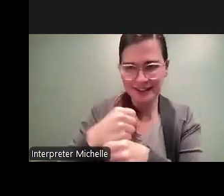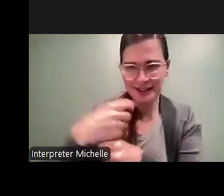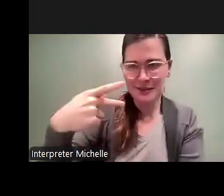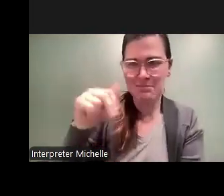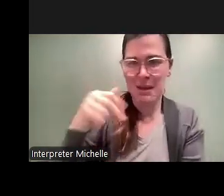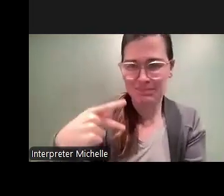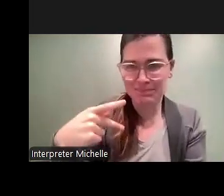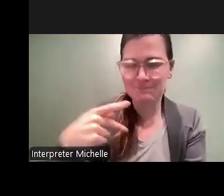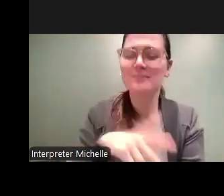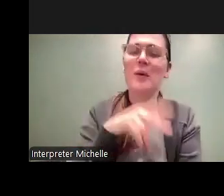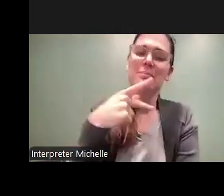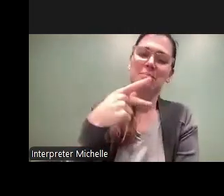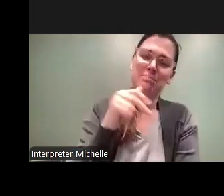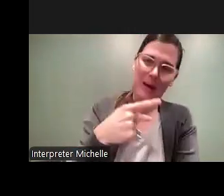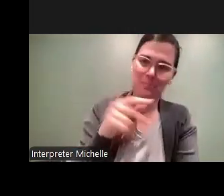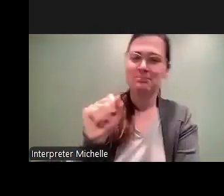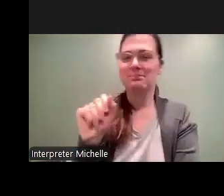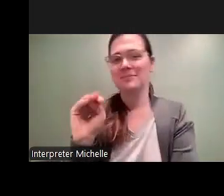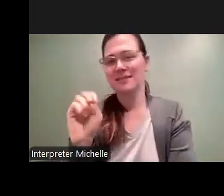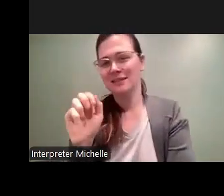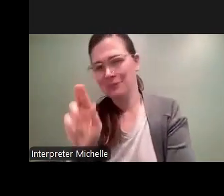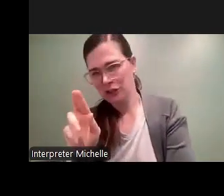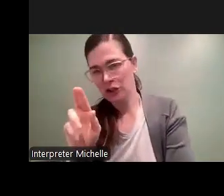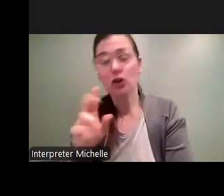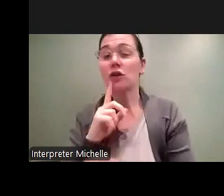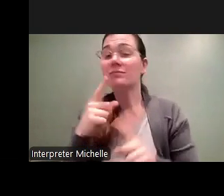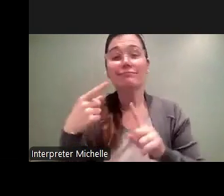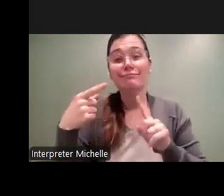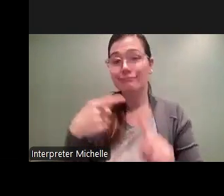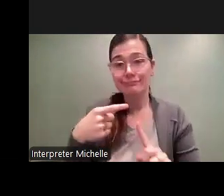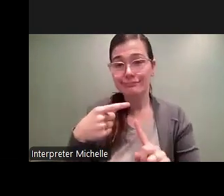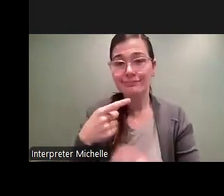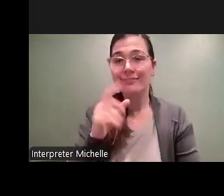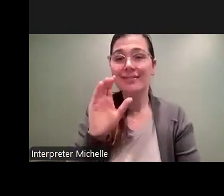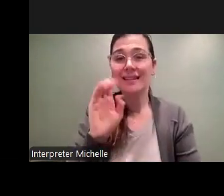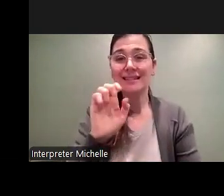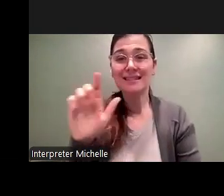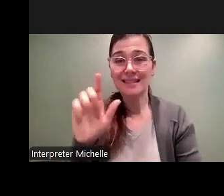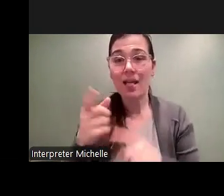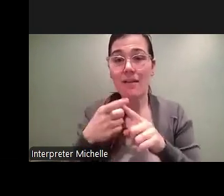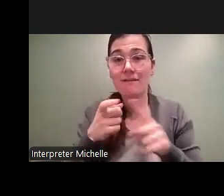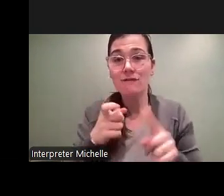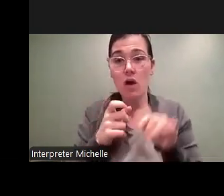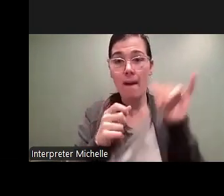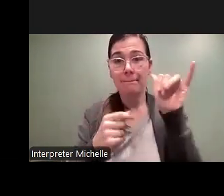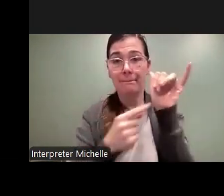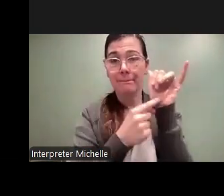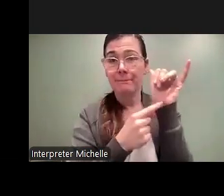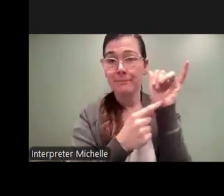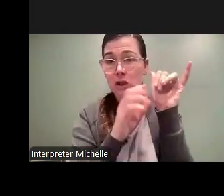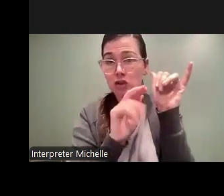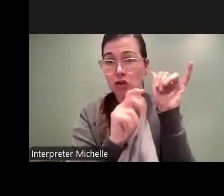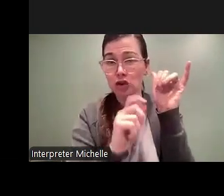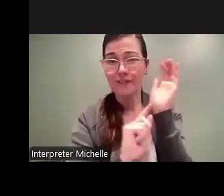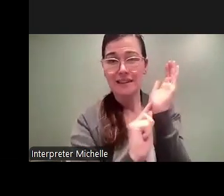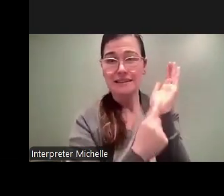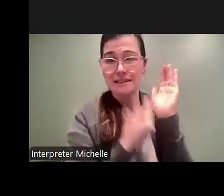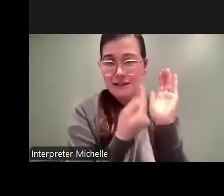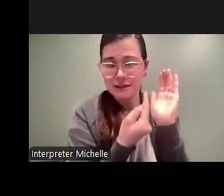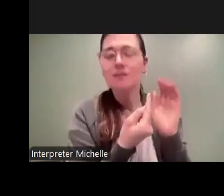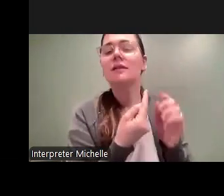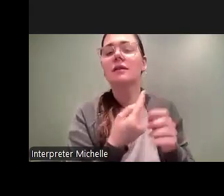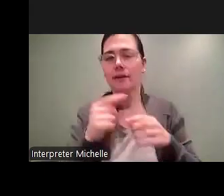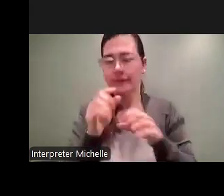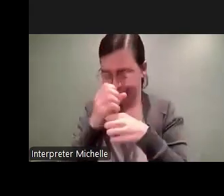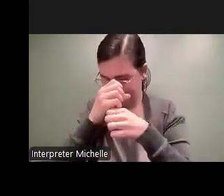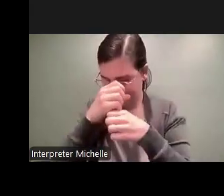smear. It is basically just taking some cells from the cervix and looking at them under the microscope. And so that's what the picture here is